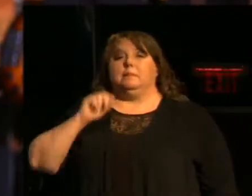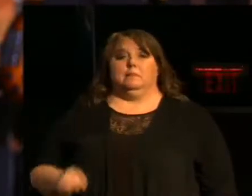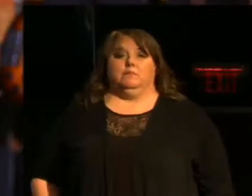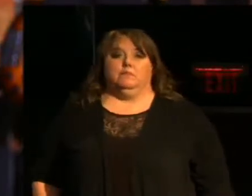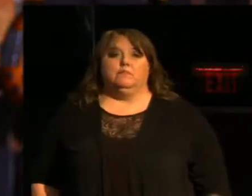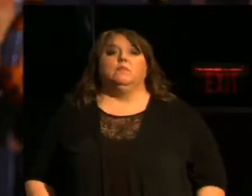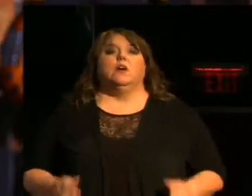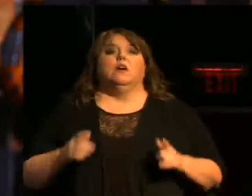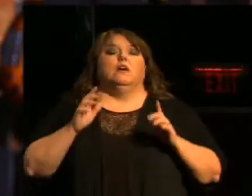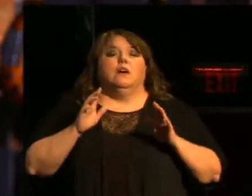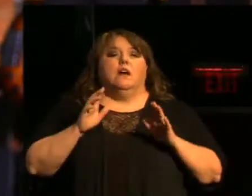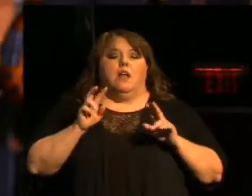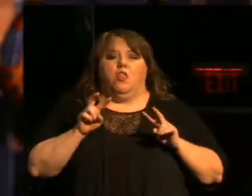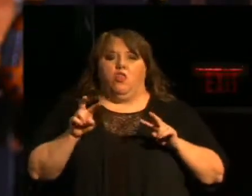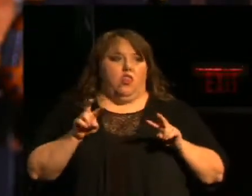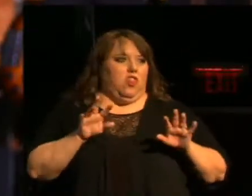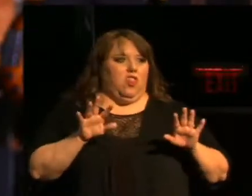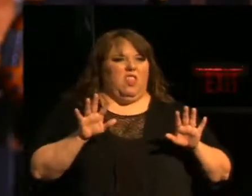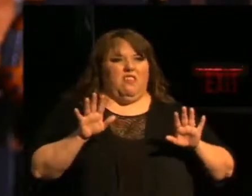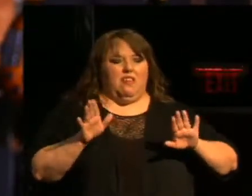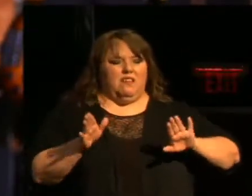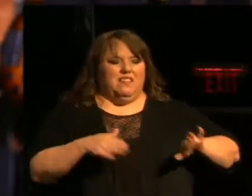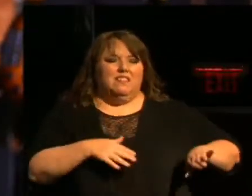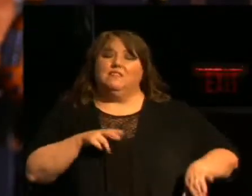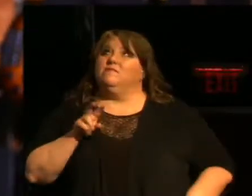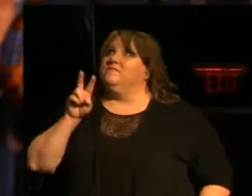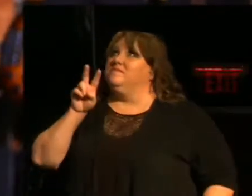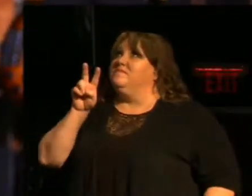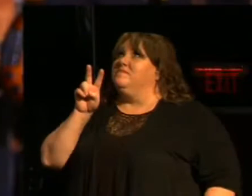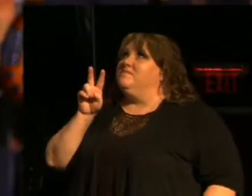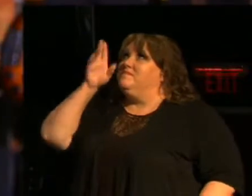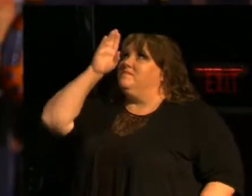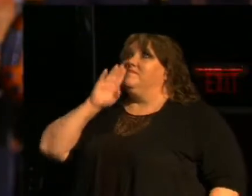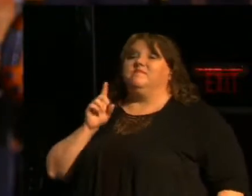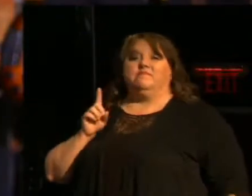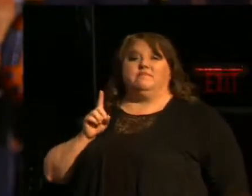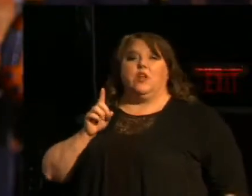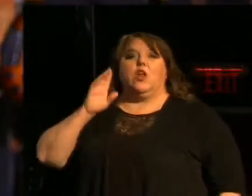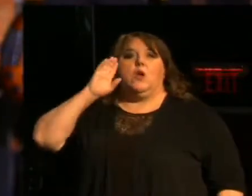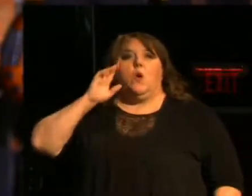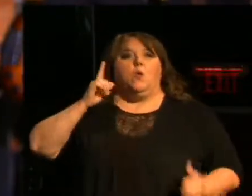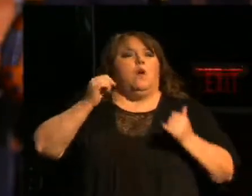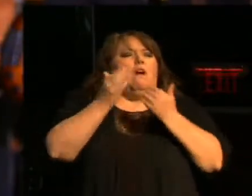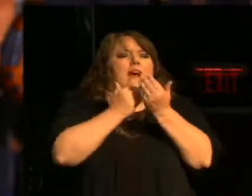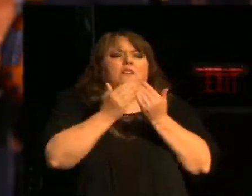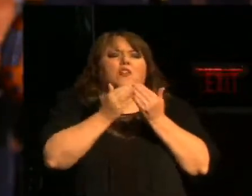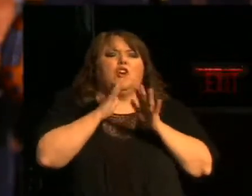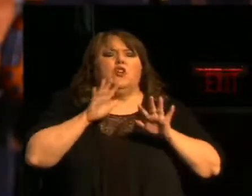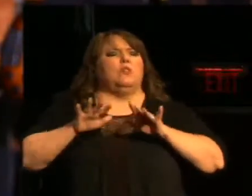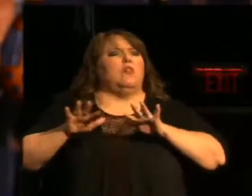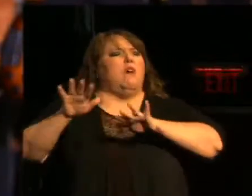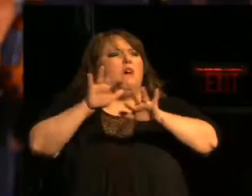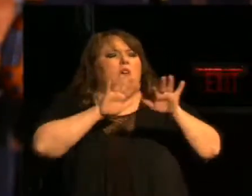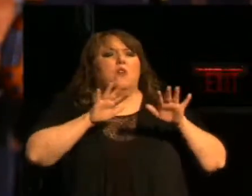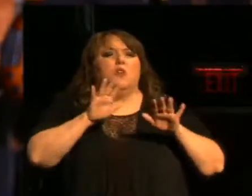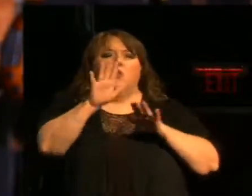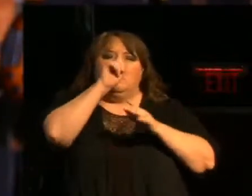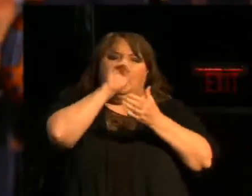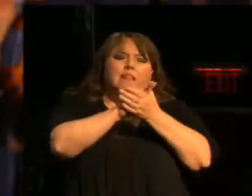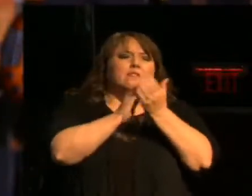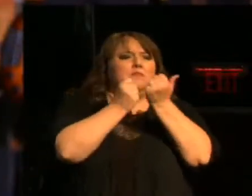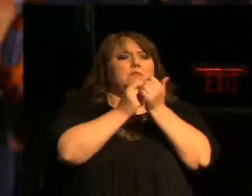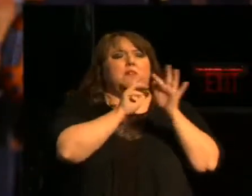What I learned from East Texas, music and a jam session, is it takes us all. Those sessions would